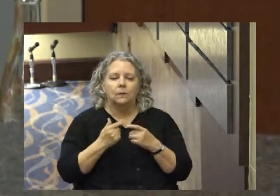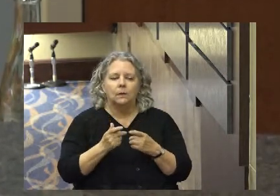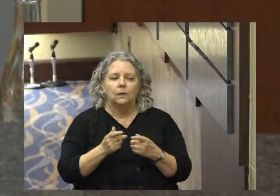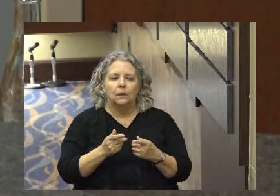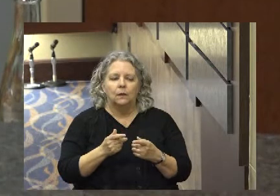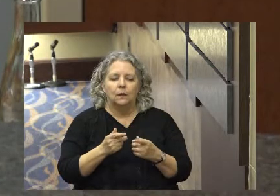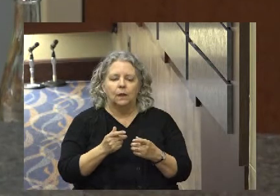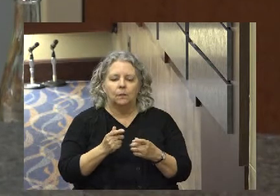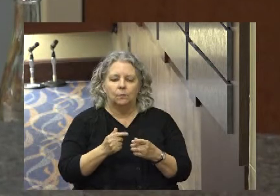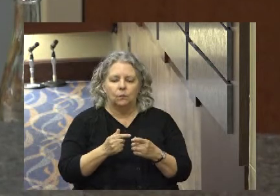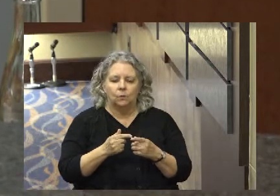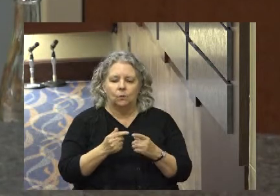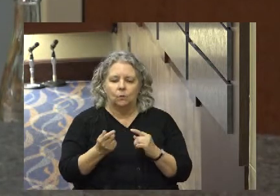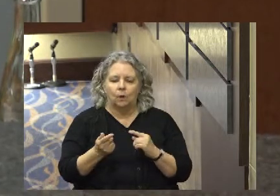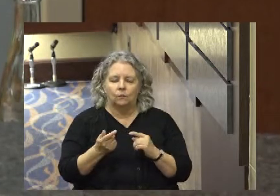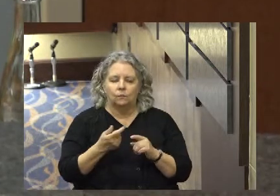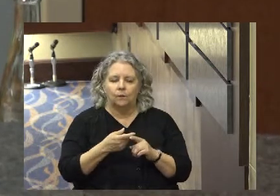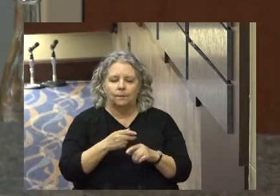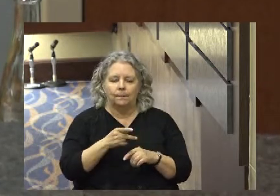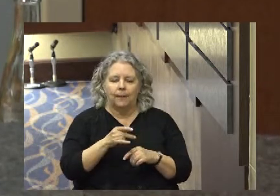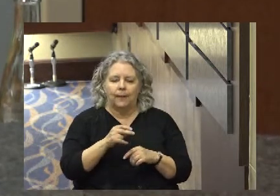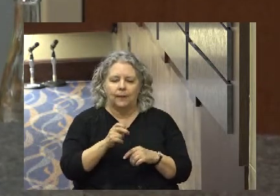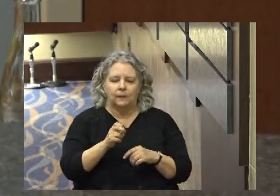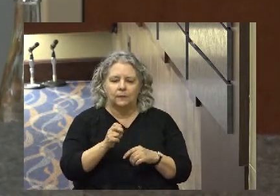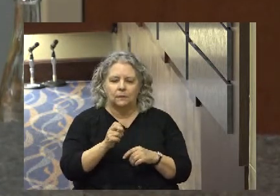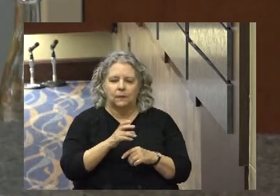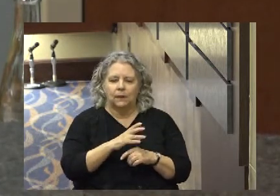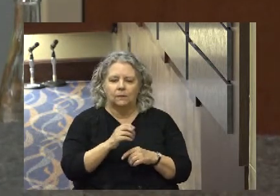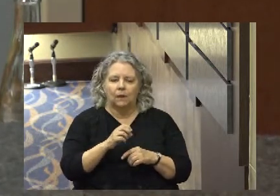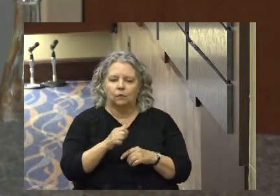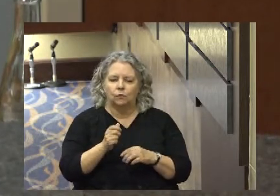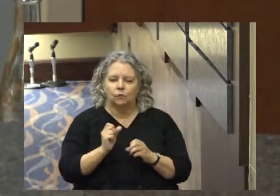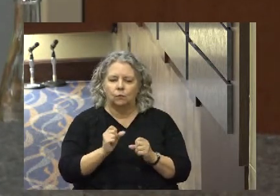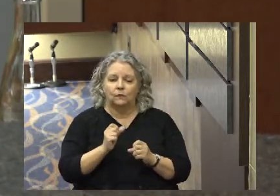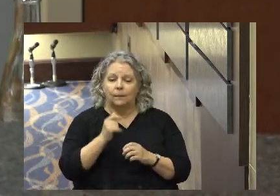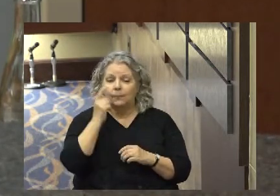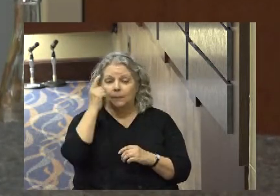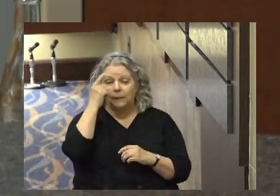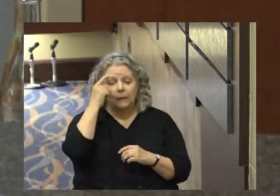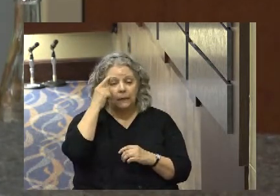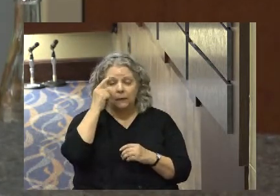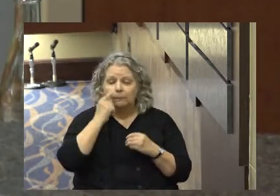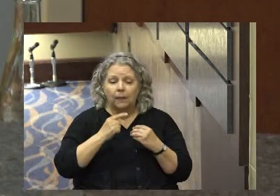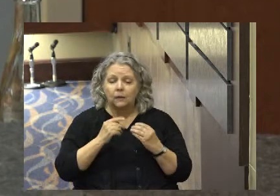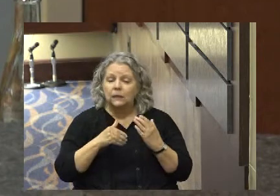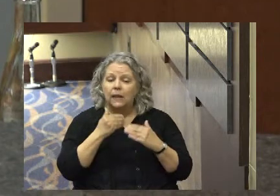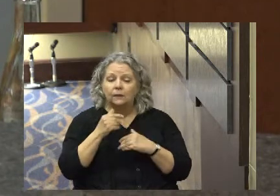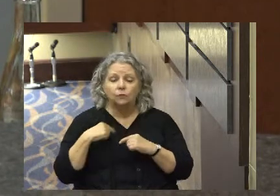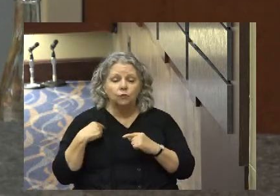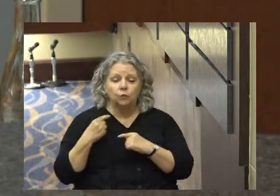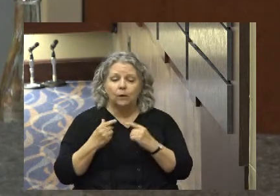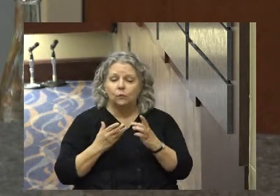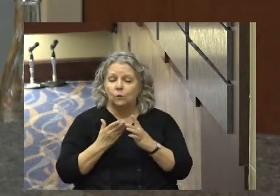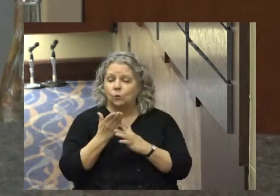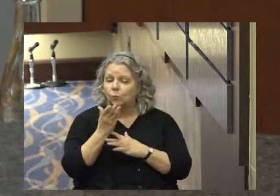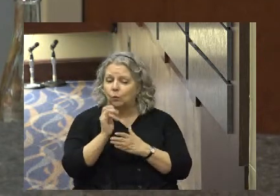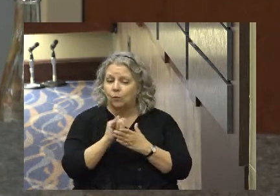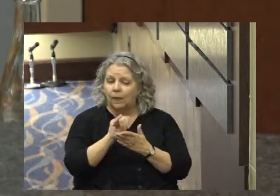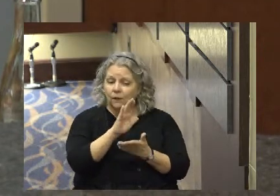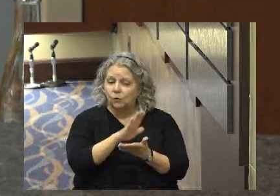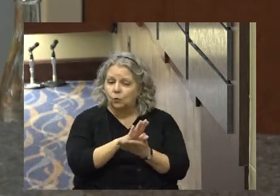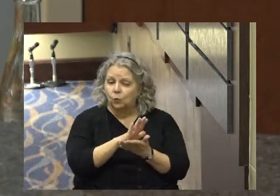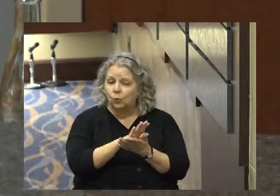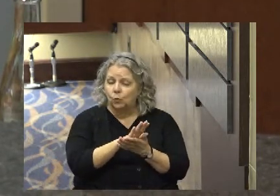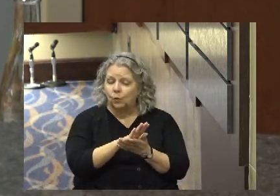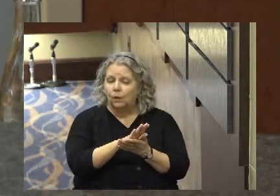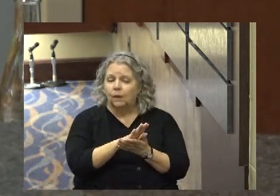those streets. And I'm just thinking about the next generation that will come through that school and the next generation of Wacoans that will